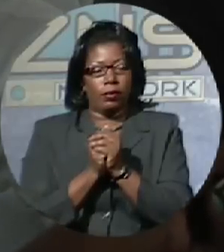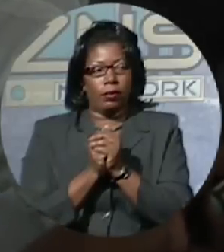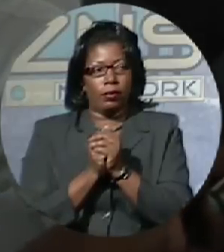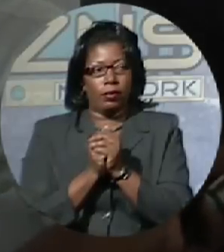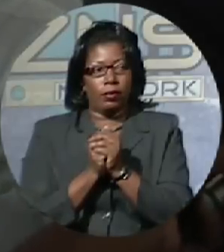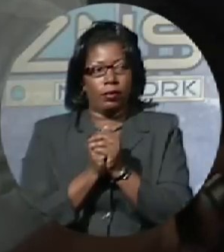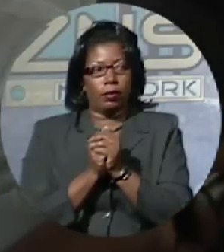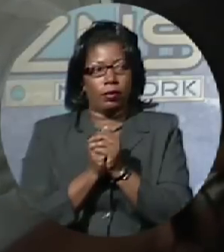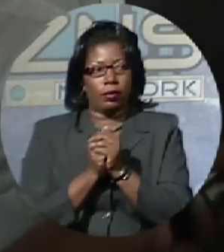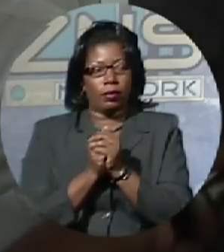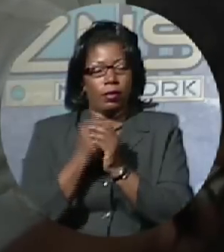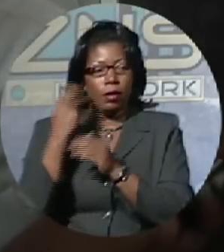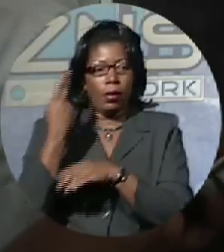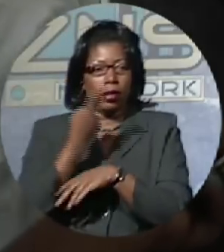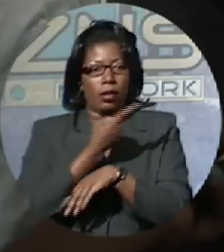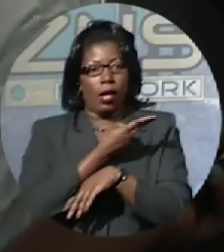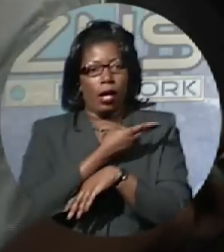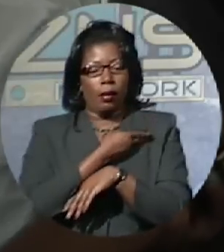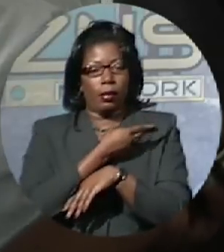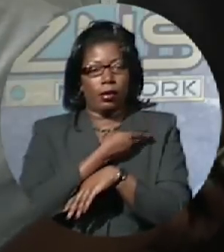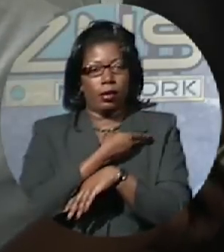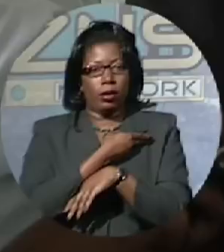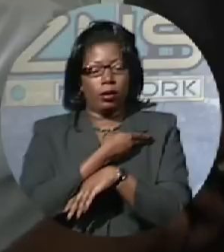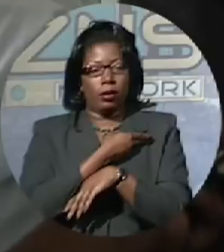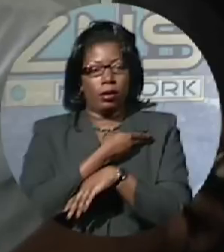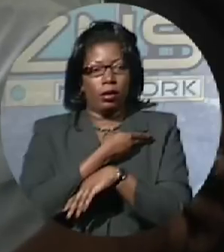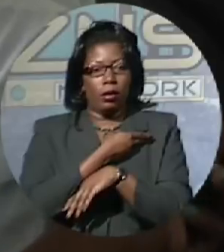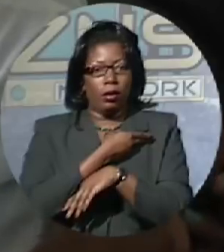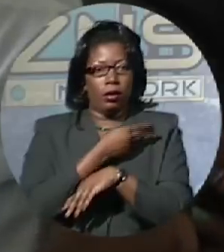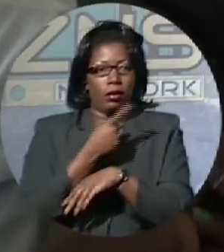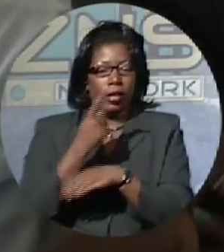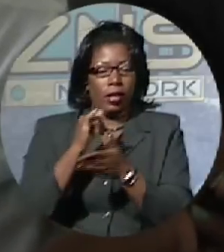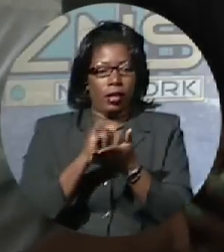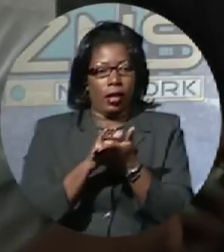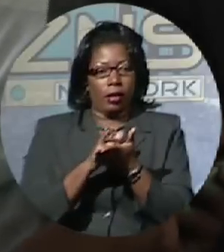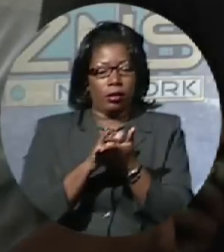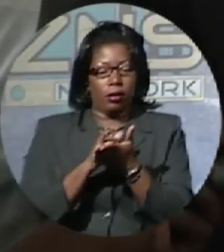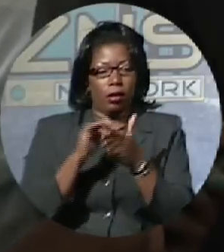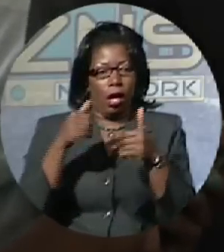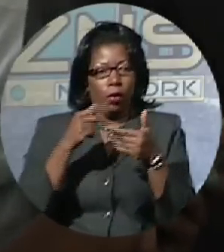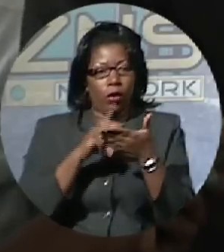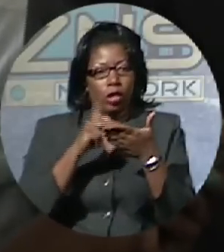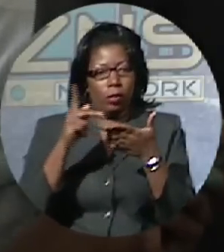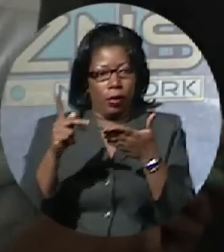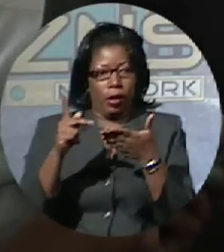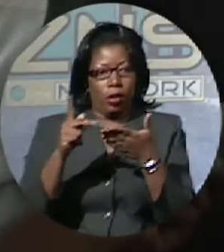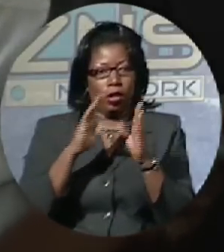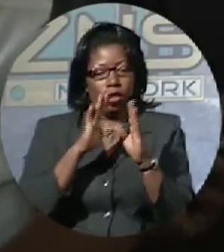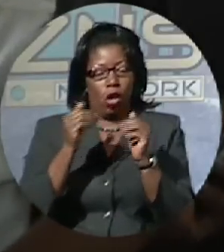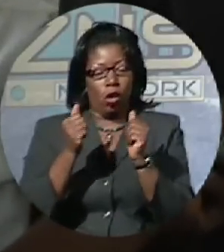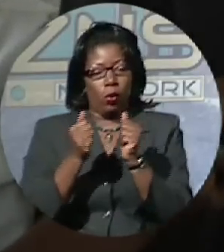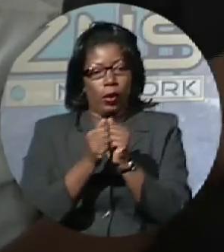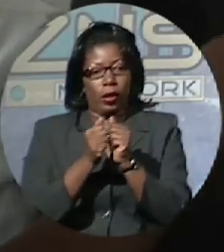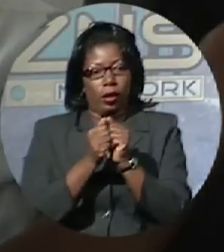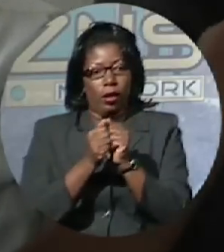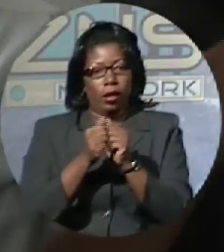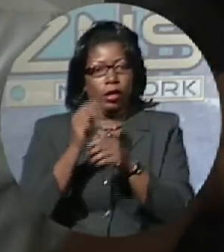Ms. Hamilton is asking that raise the issue about payment by voucher, but you'll have to deal with the Ministry of Finance on that.